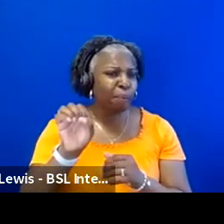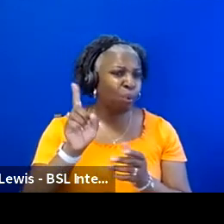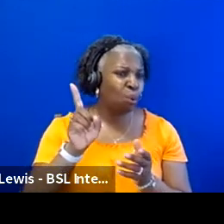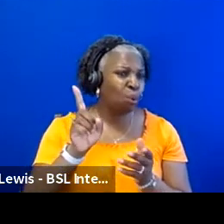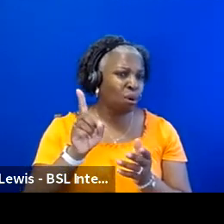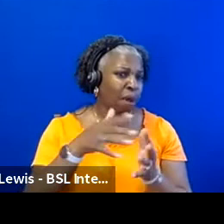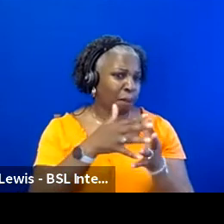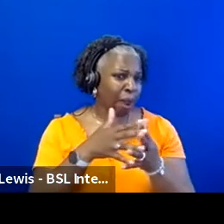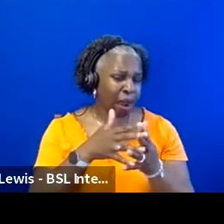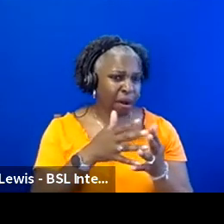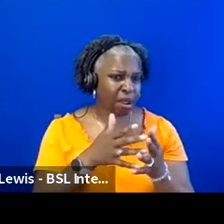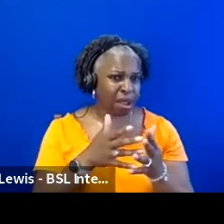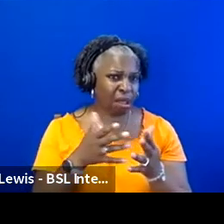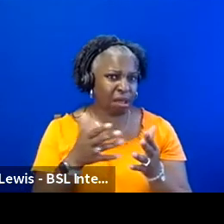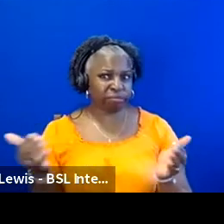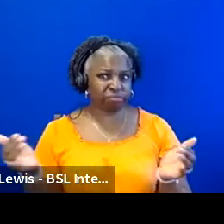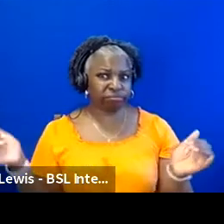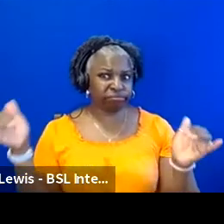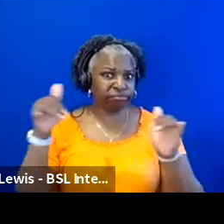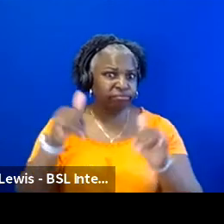Egypt, and